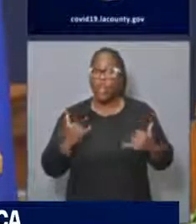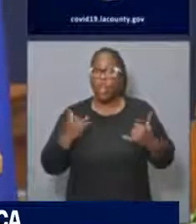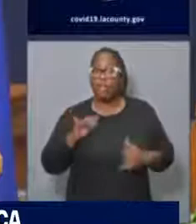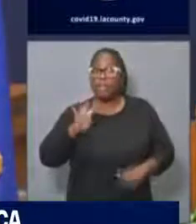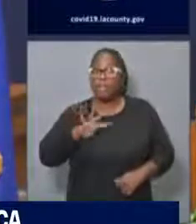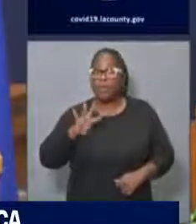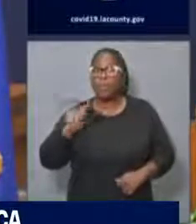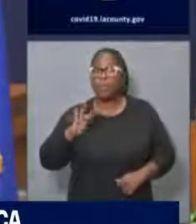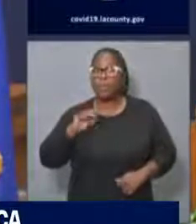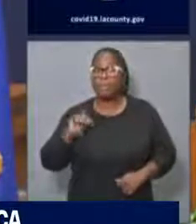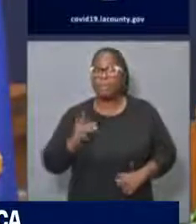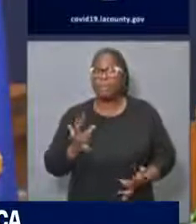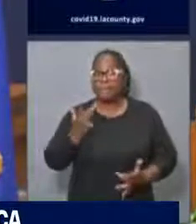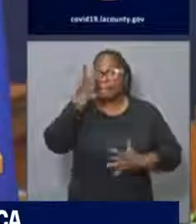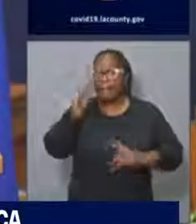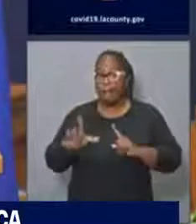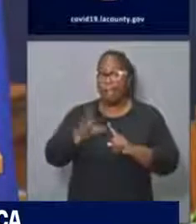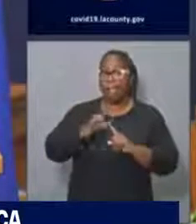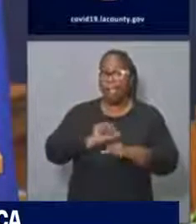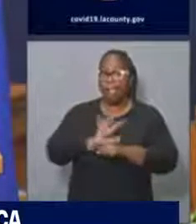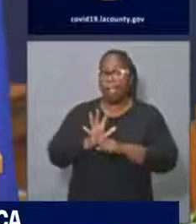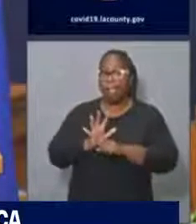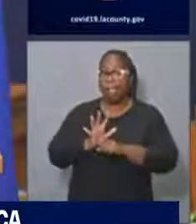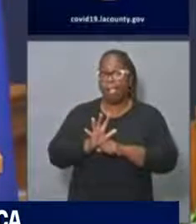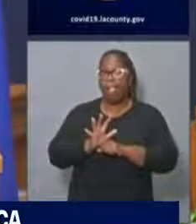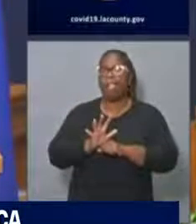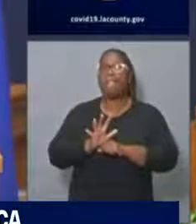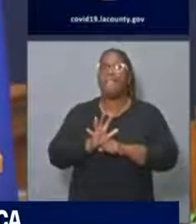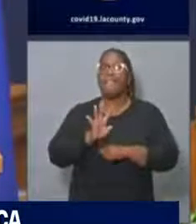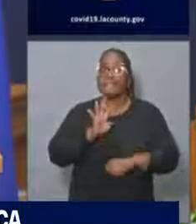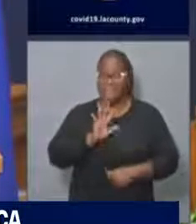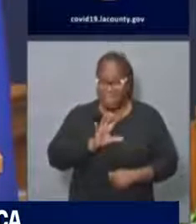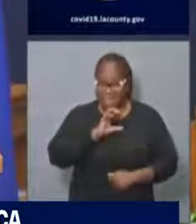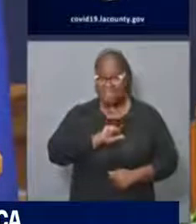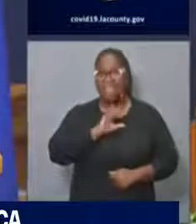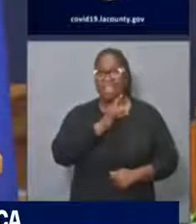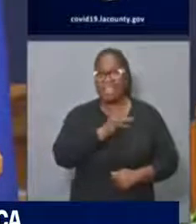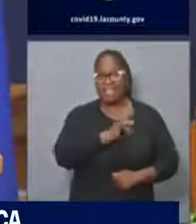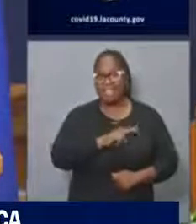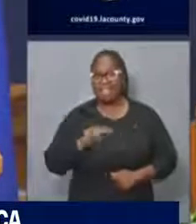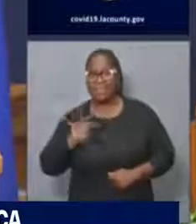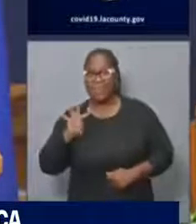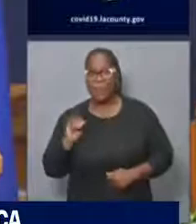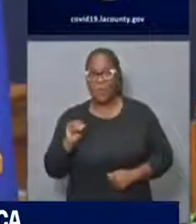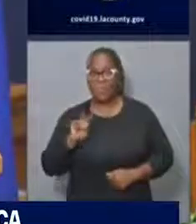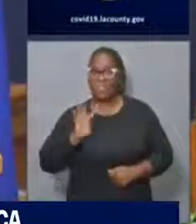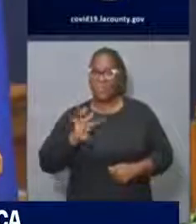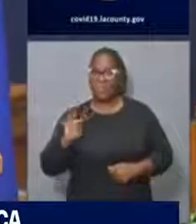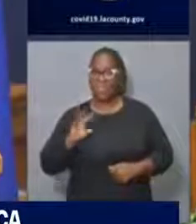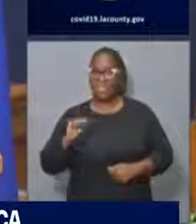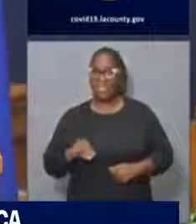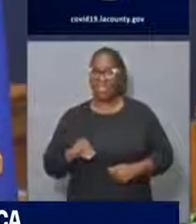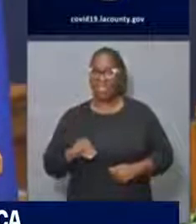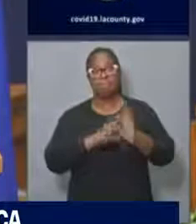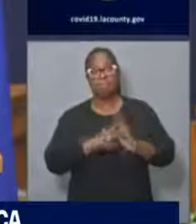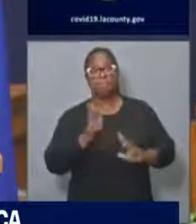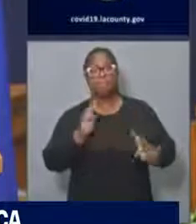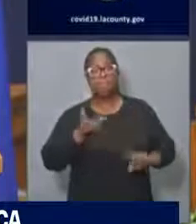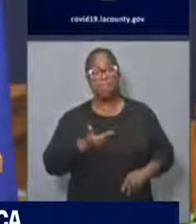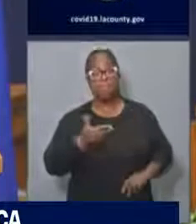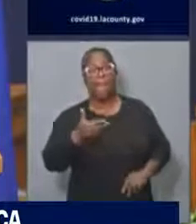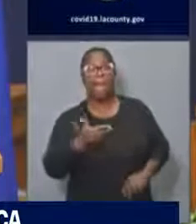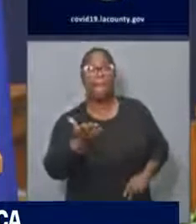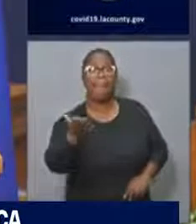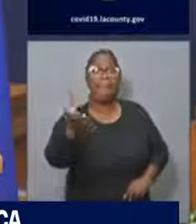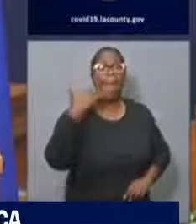virus are ages 18 to 40 in LA County. And that is why I implore you to turn down that invitation to hang out with